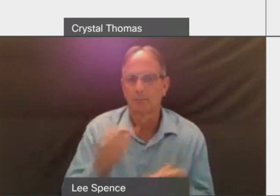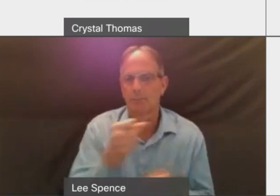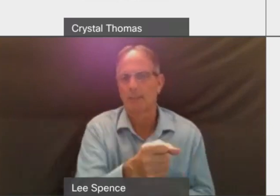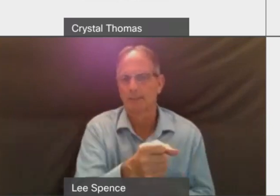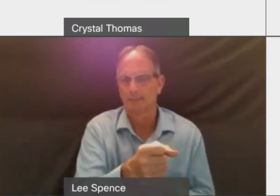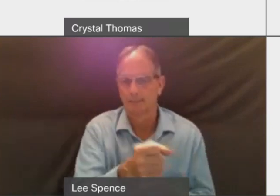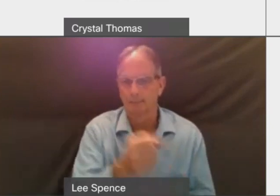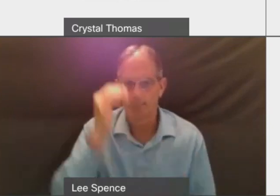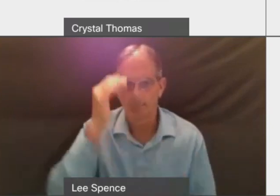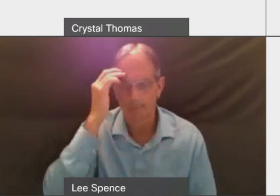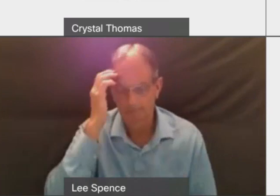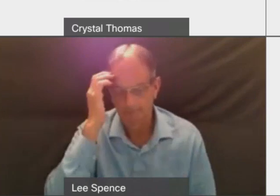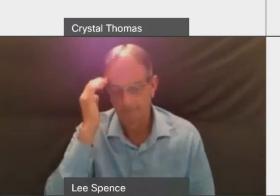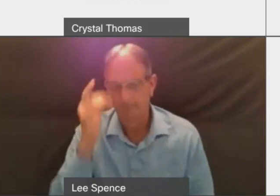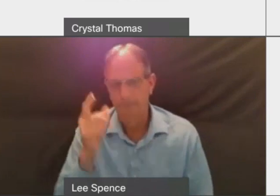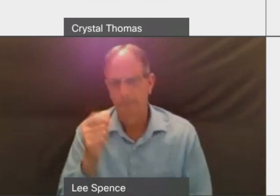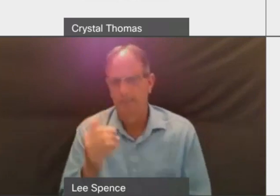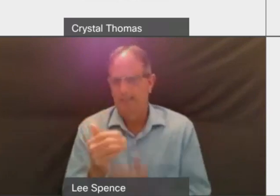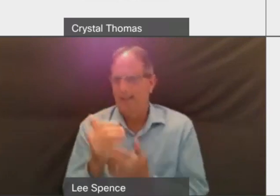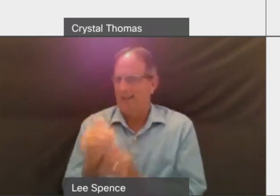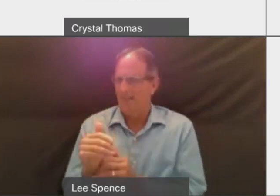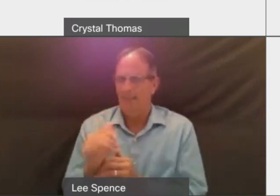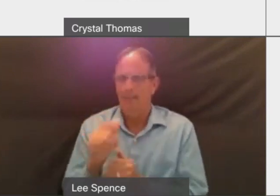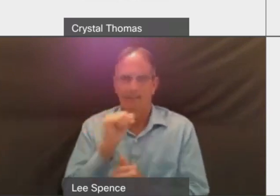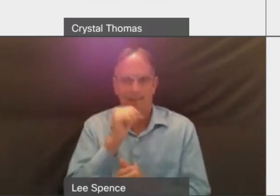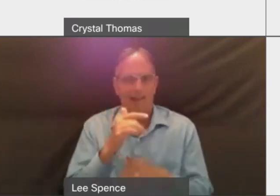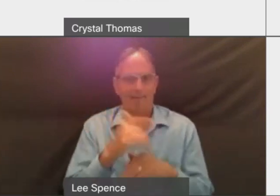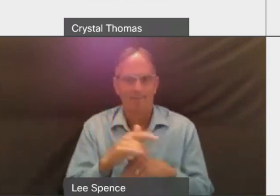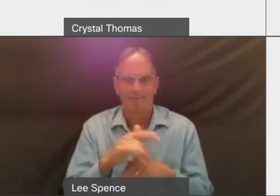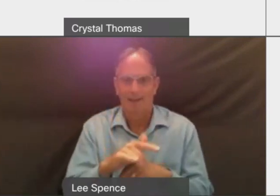so it is limited. It's not available to everyone in the waiver.